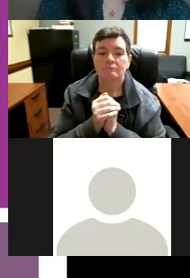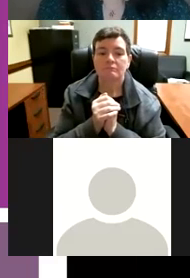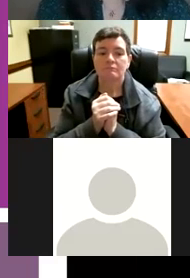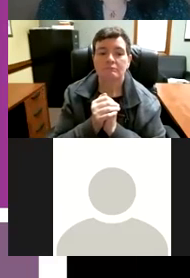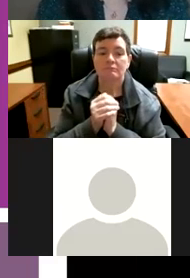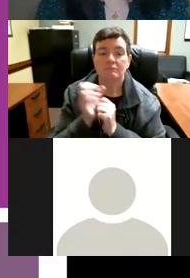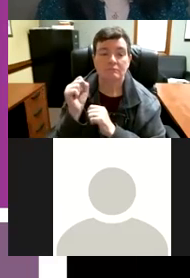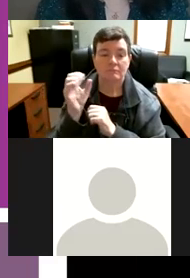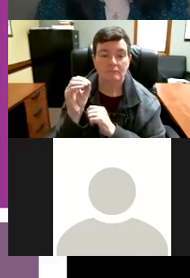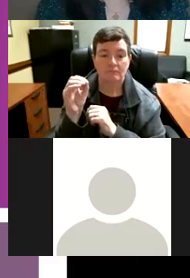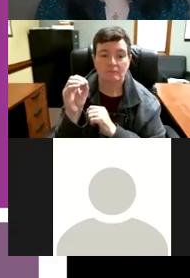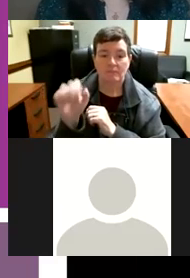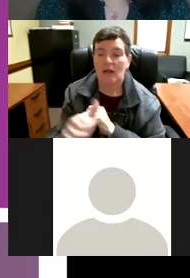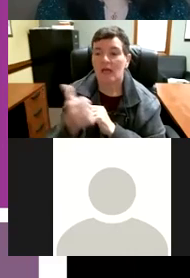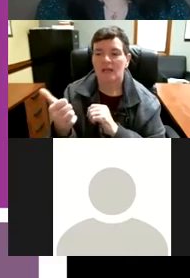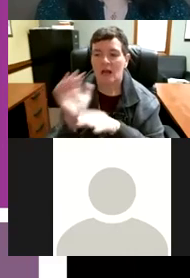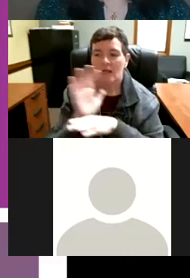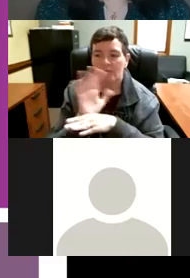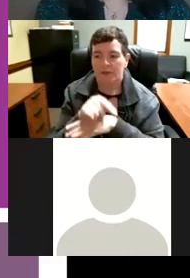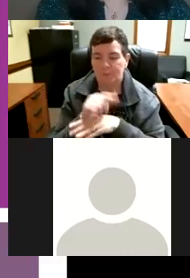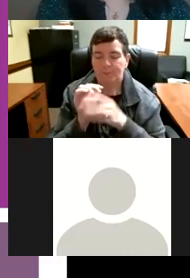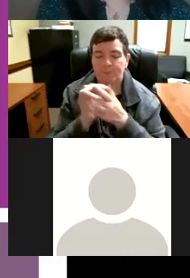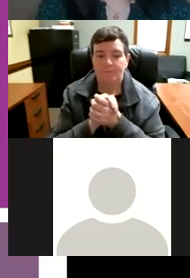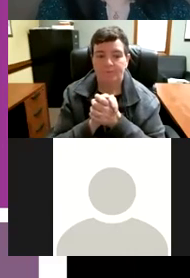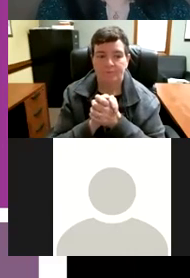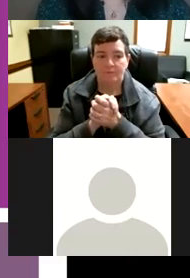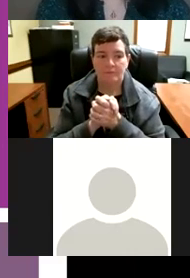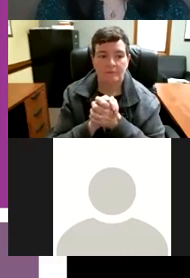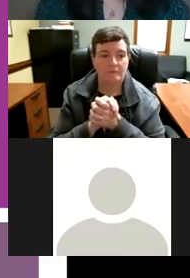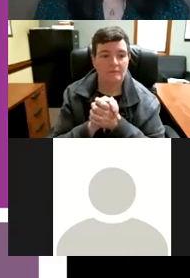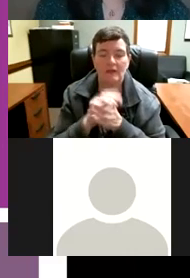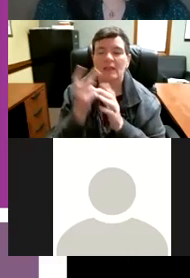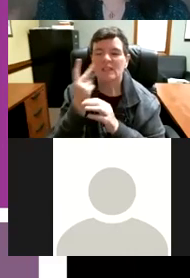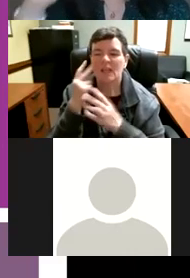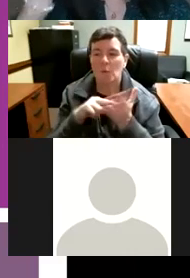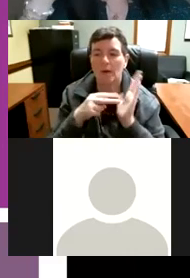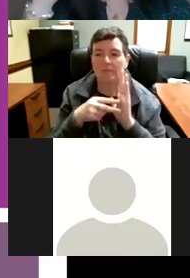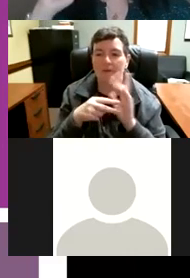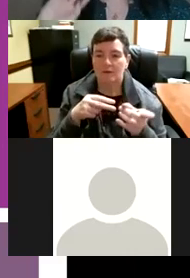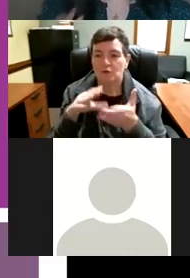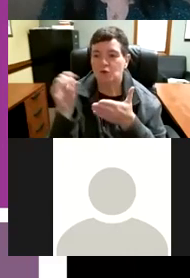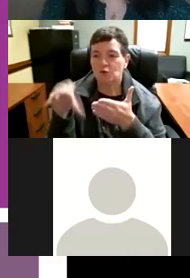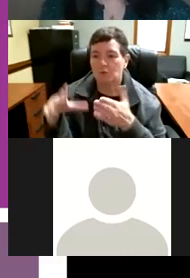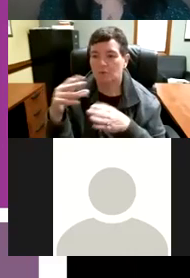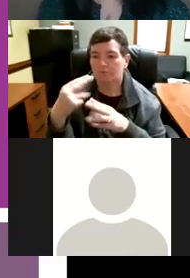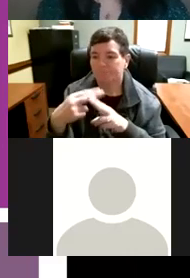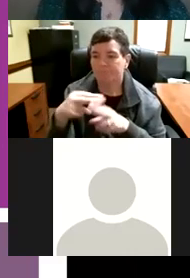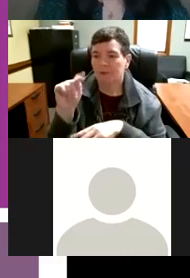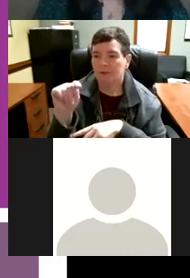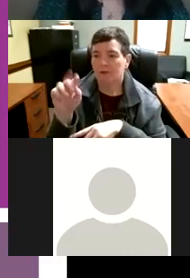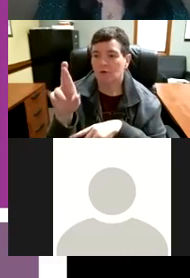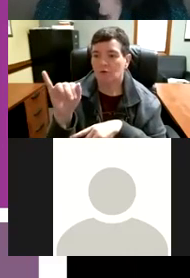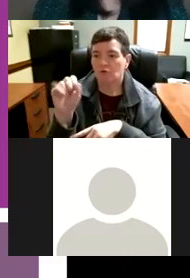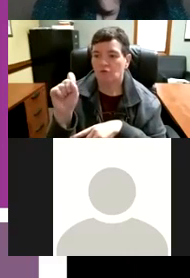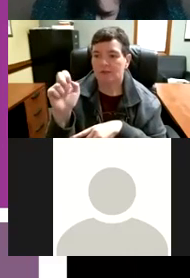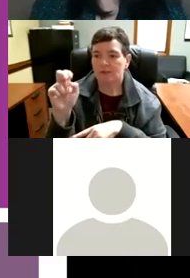So we have another video here of seeing this in action. This is my student Tristan. Tristan